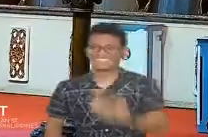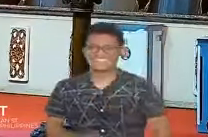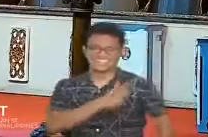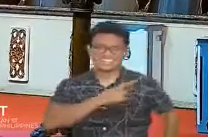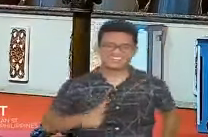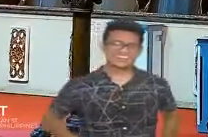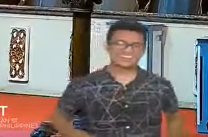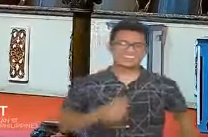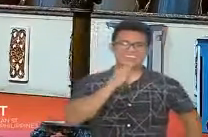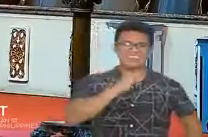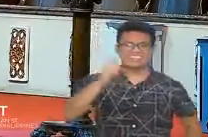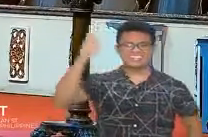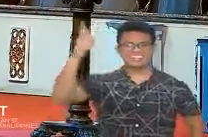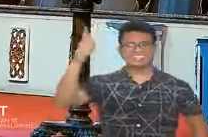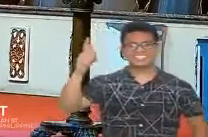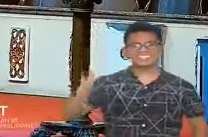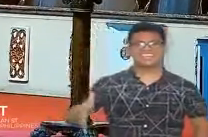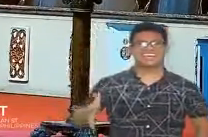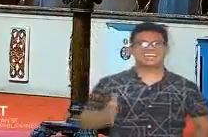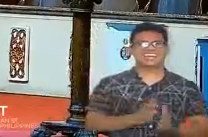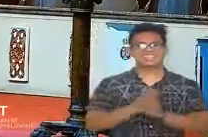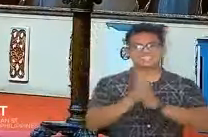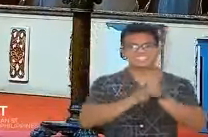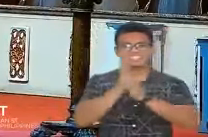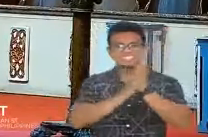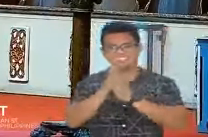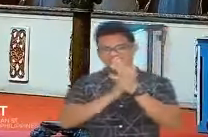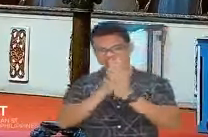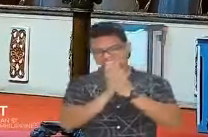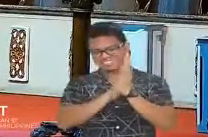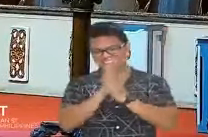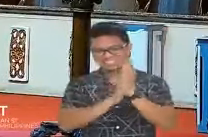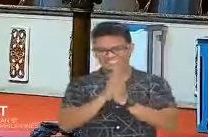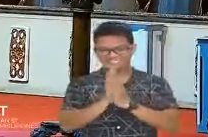God. Louder. The Lord, He is God. Heavenly.